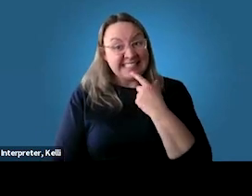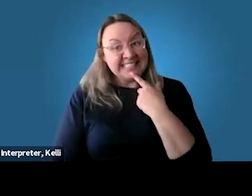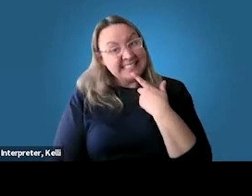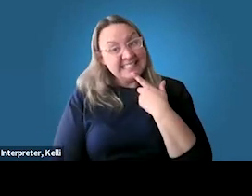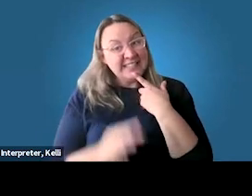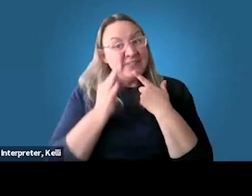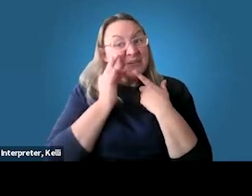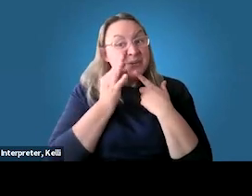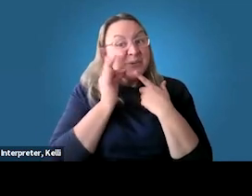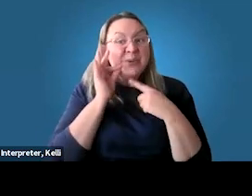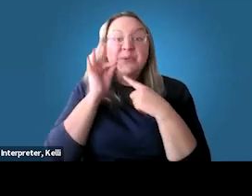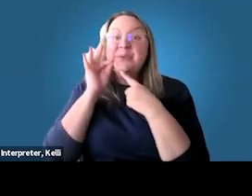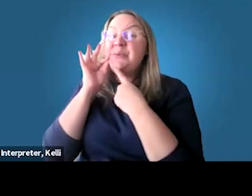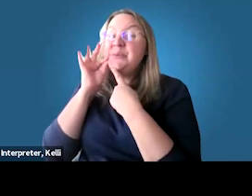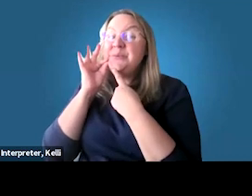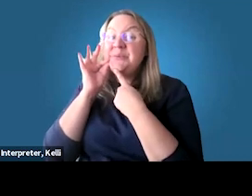a fruit.